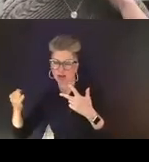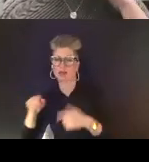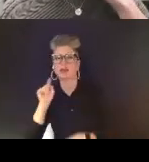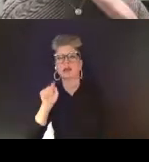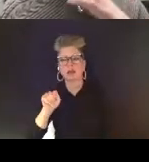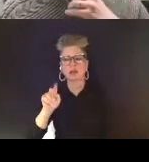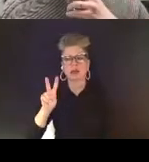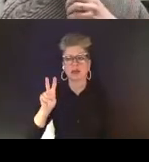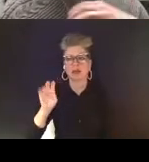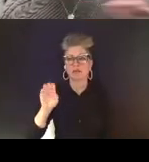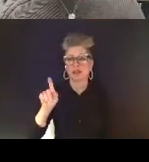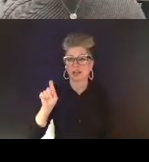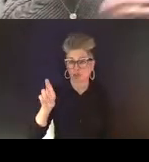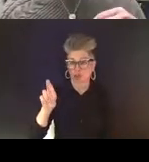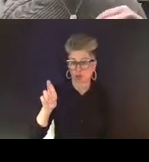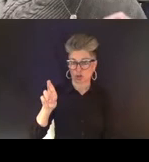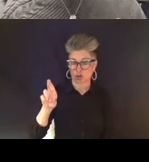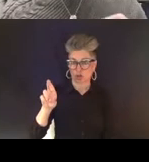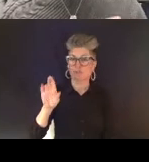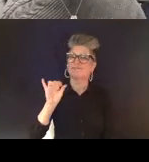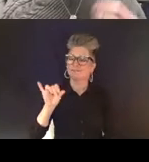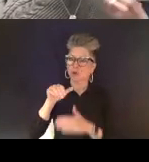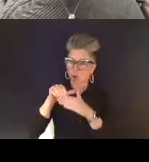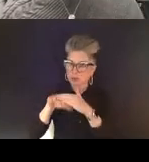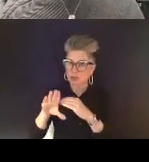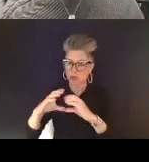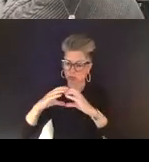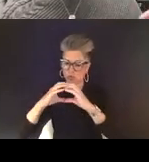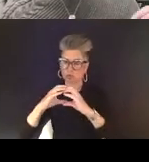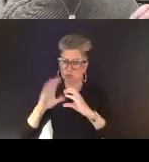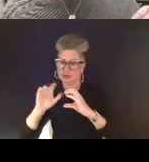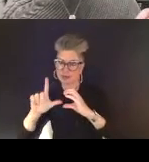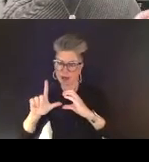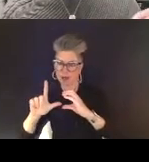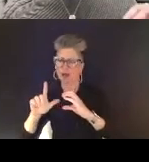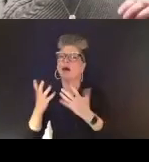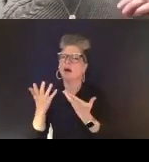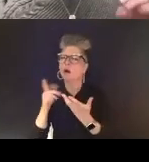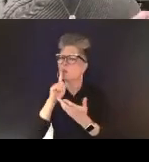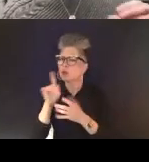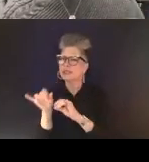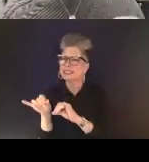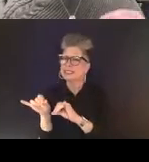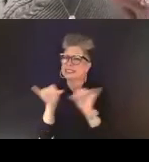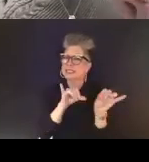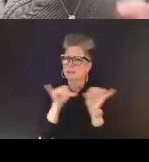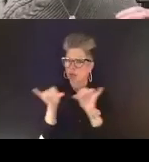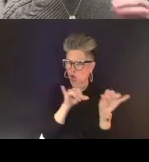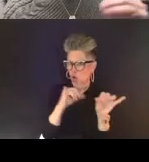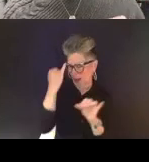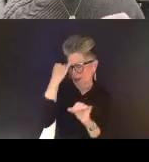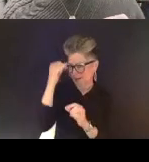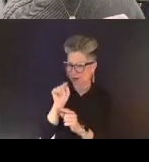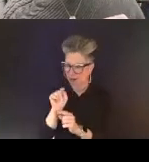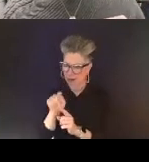that is essentially goes into the cell. It does very similar things in terms of prompting the cell to produce